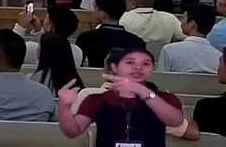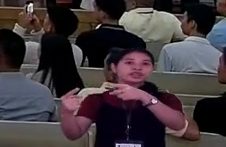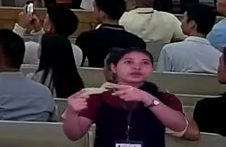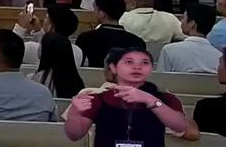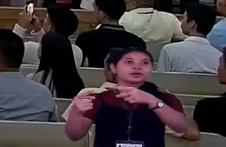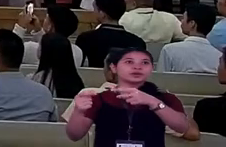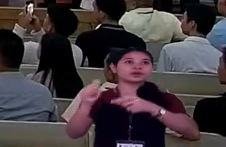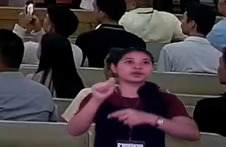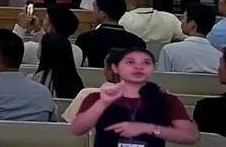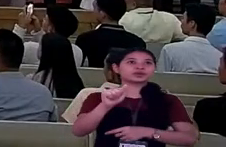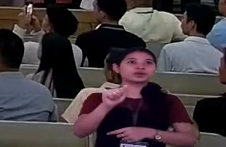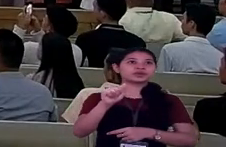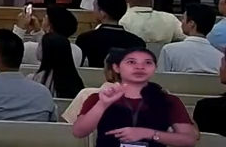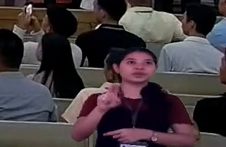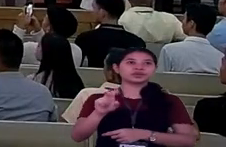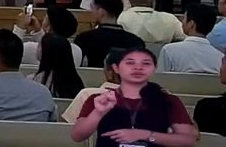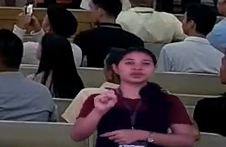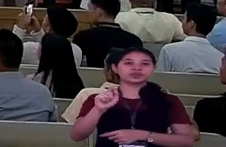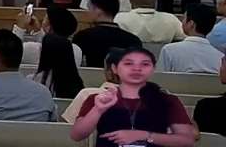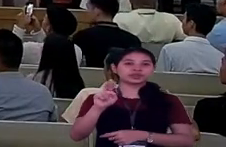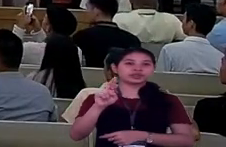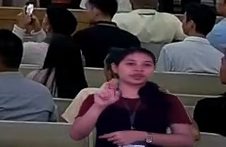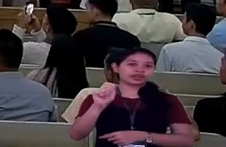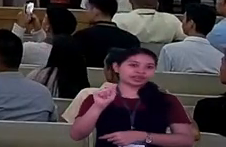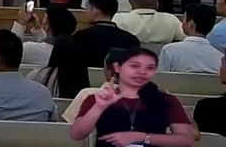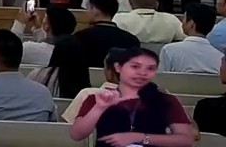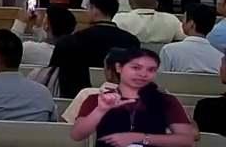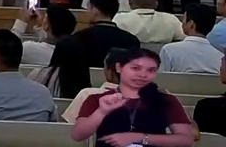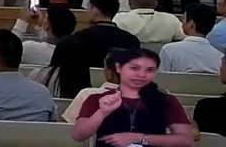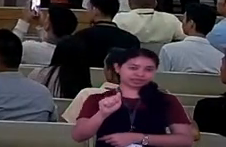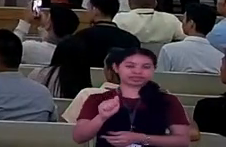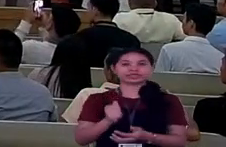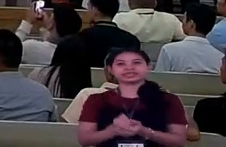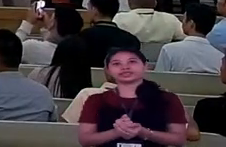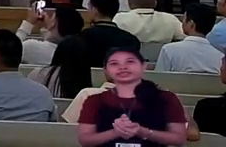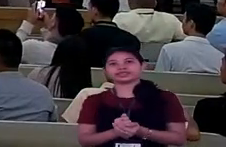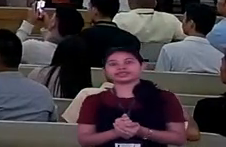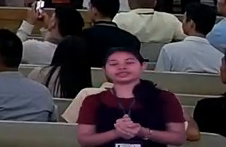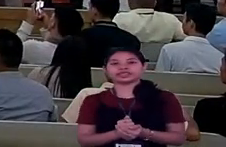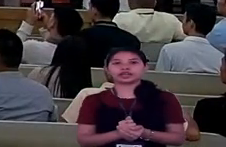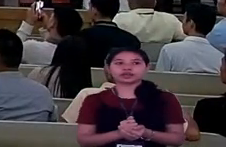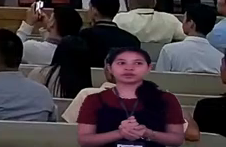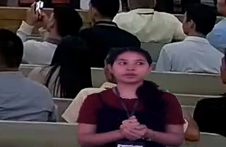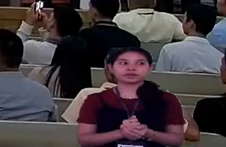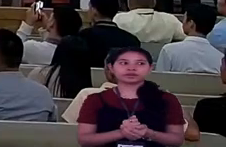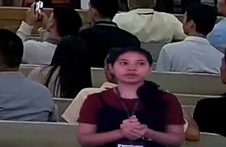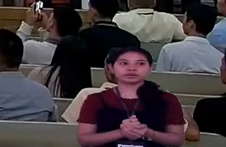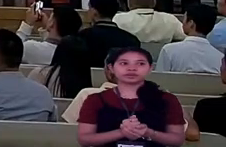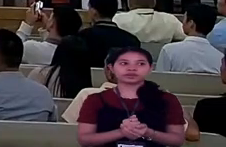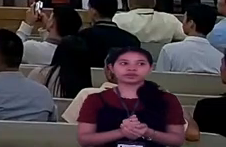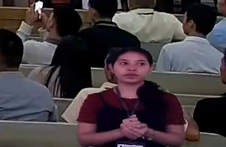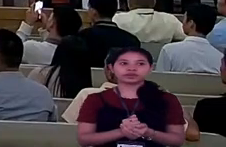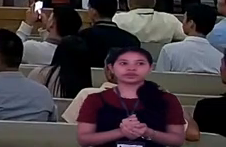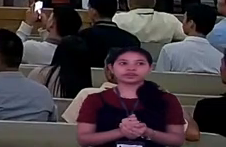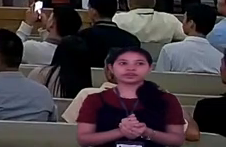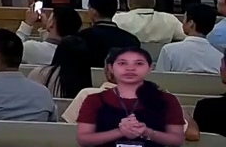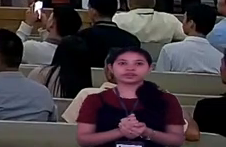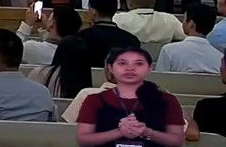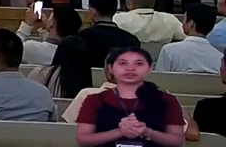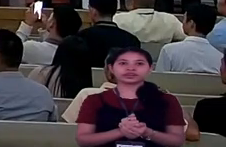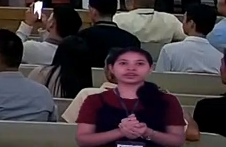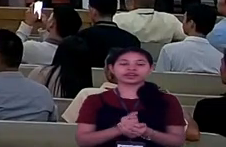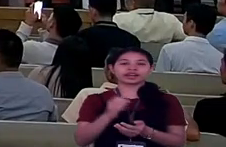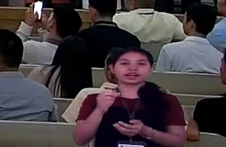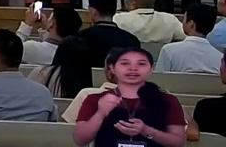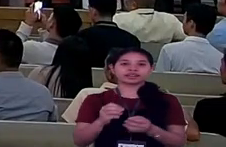Australia. Okay. Good morning, church. I'm Vanessa Malasa Udigui, and this is my daughter, Delight Grace, from